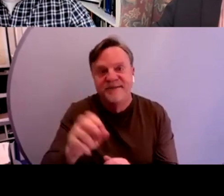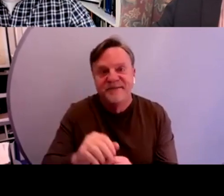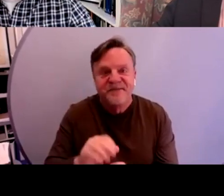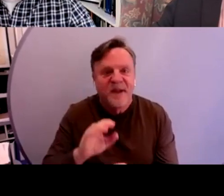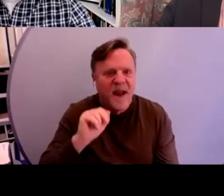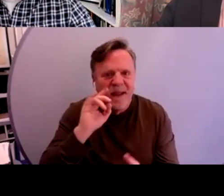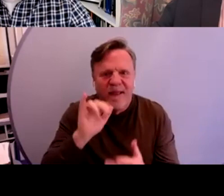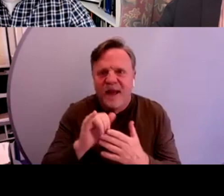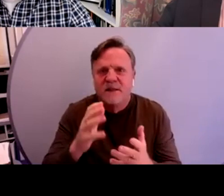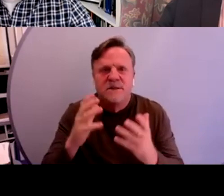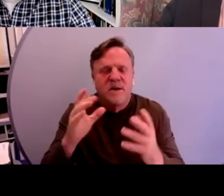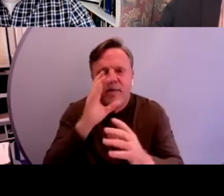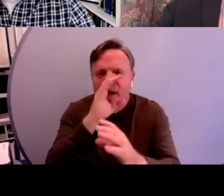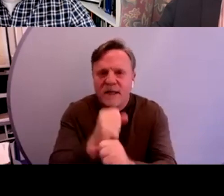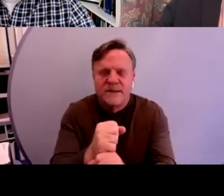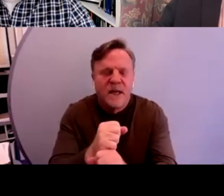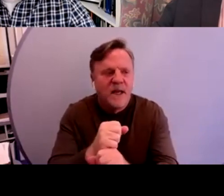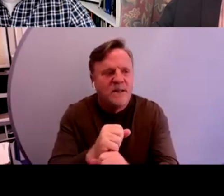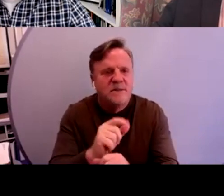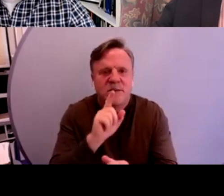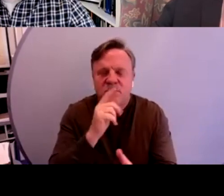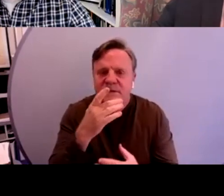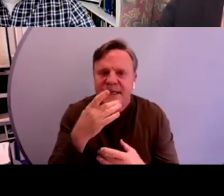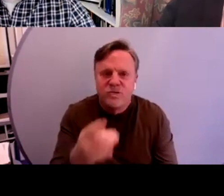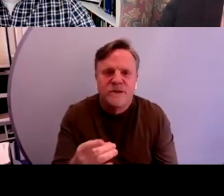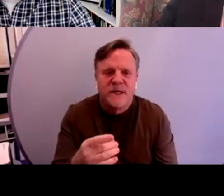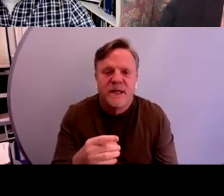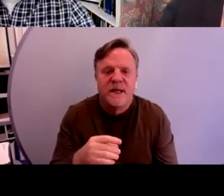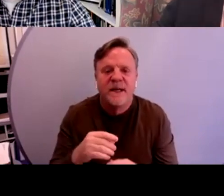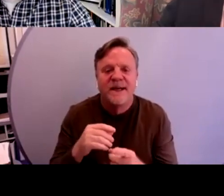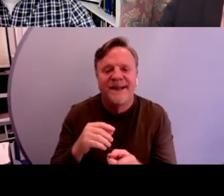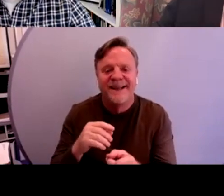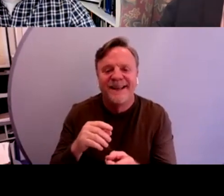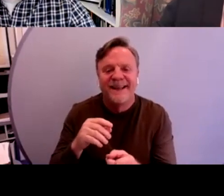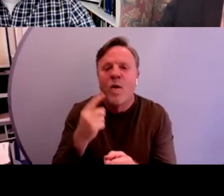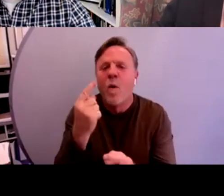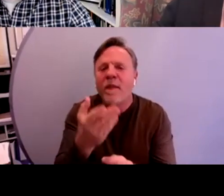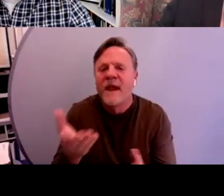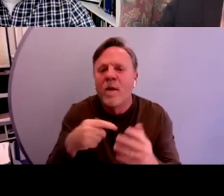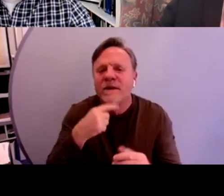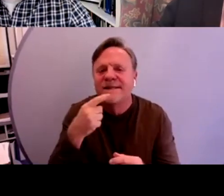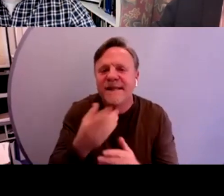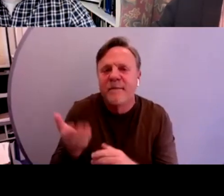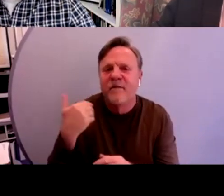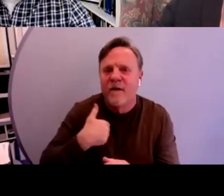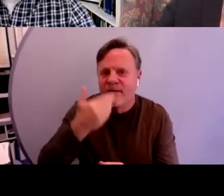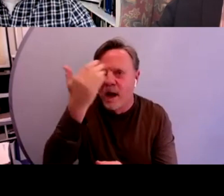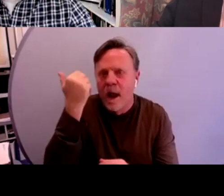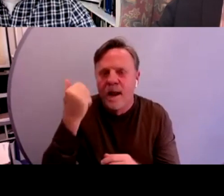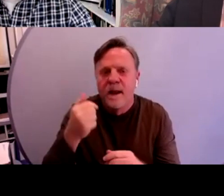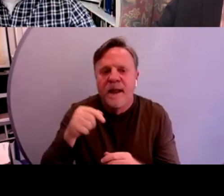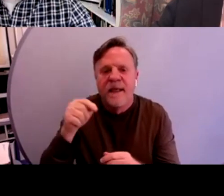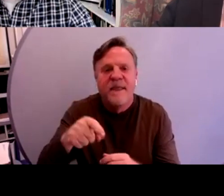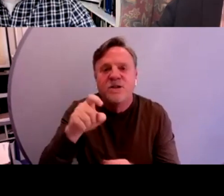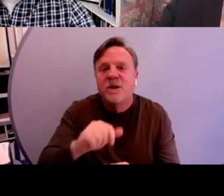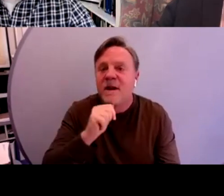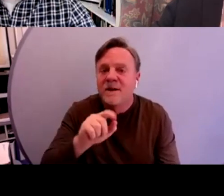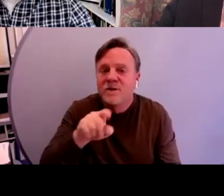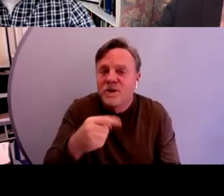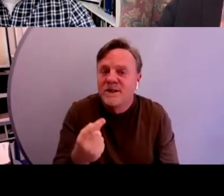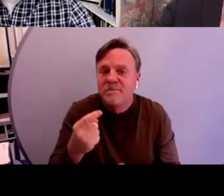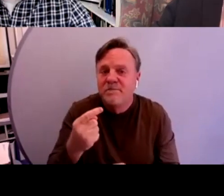is so fascinating and so interesting. Yeah, Shelley, was one thing I wanted to say earlier, I forgot, was Yeah. this should not just be up